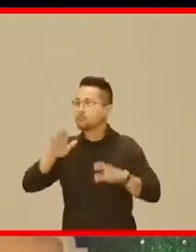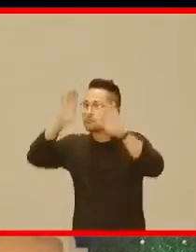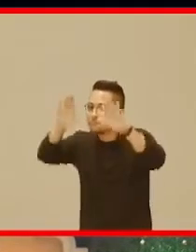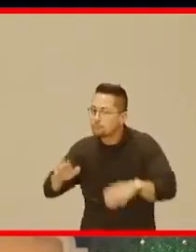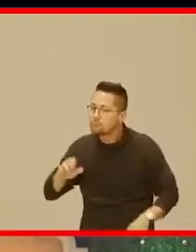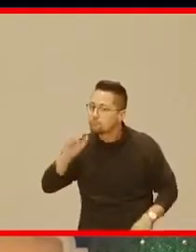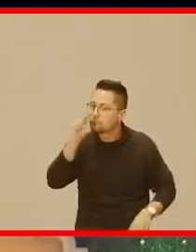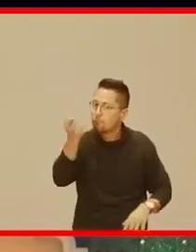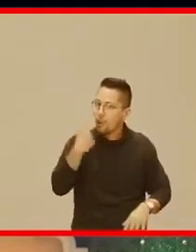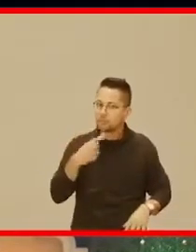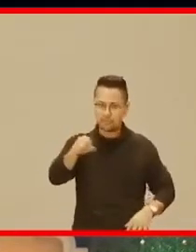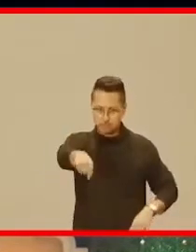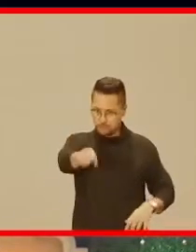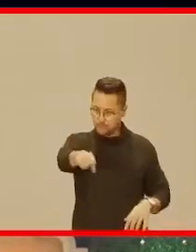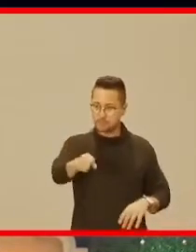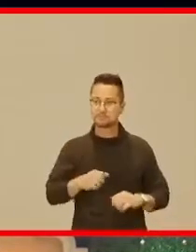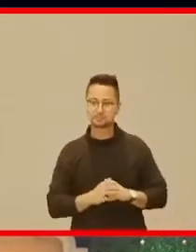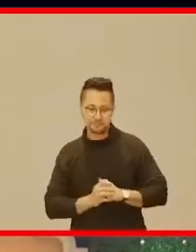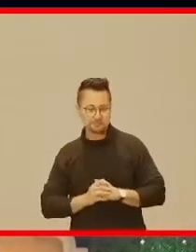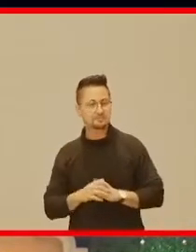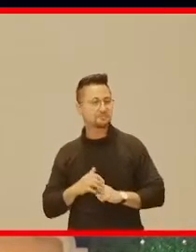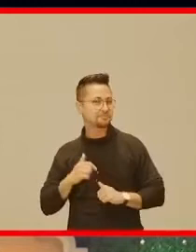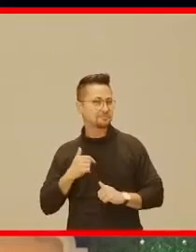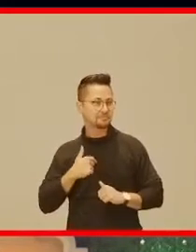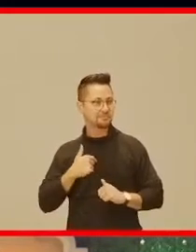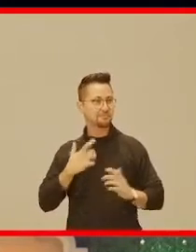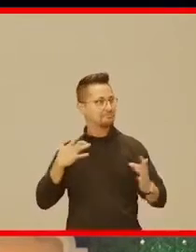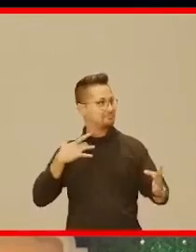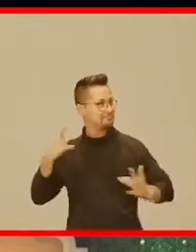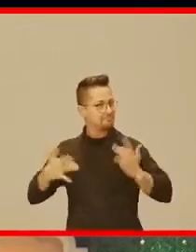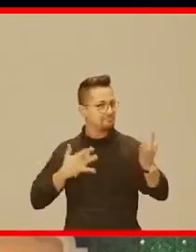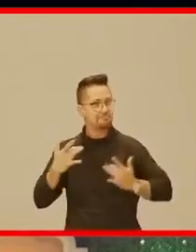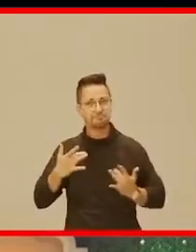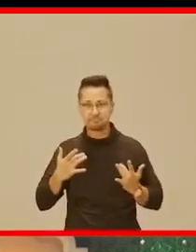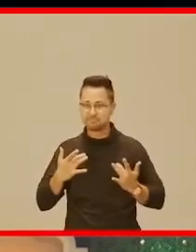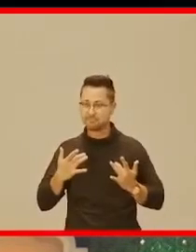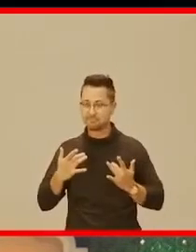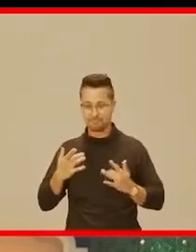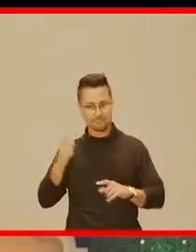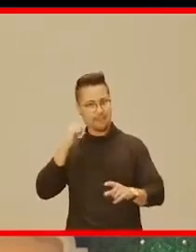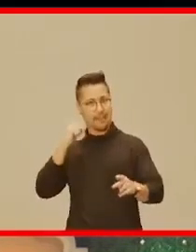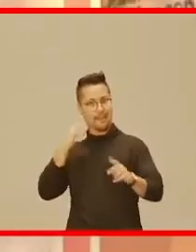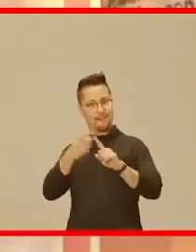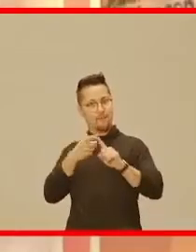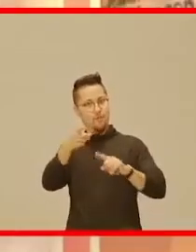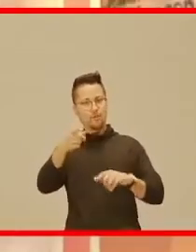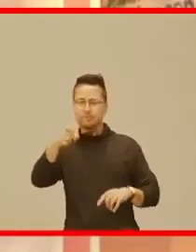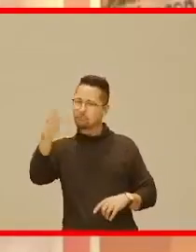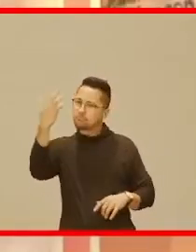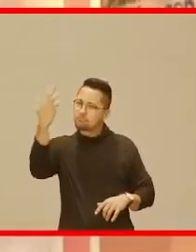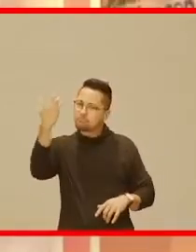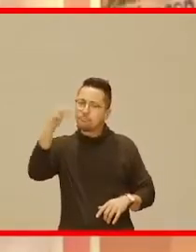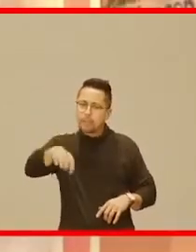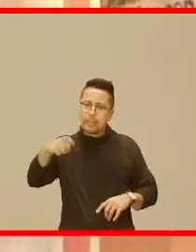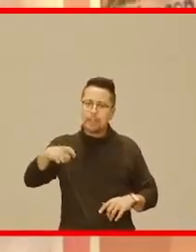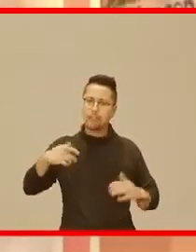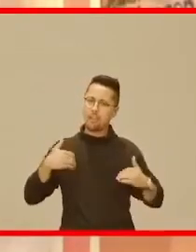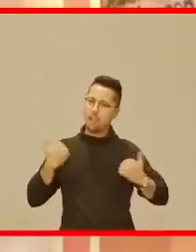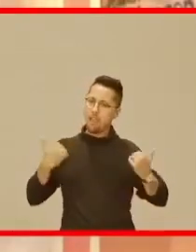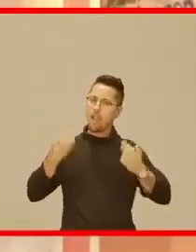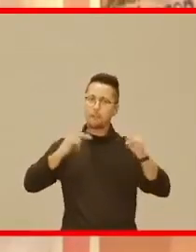a great question. And I am excited to hear that hopefully you want to do that because we need young people in the